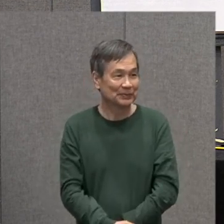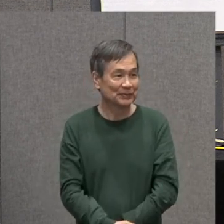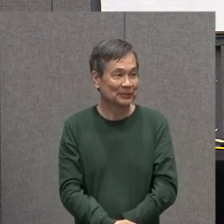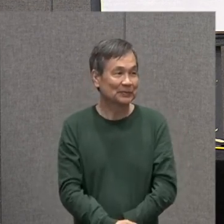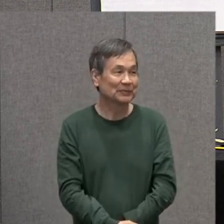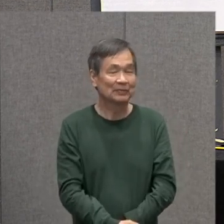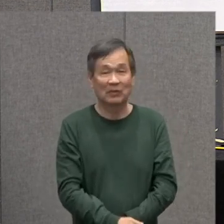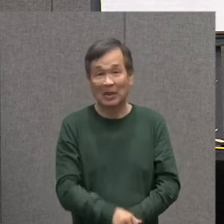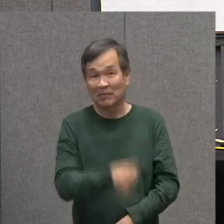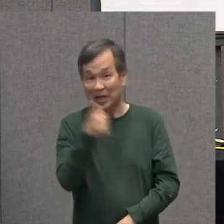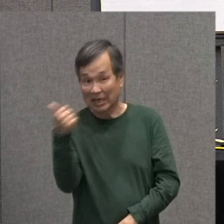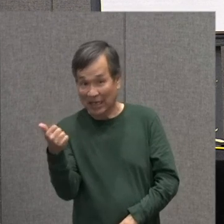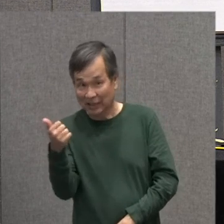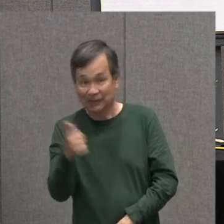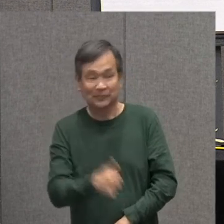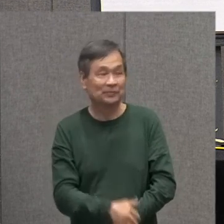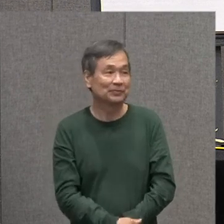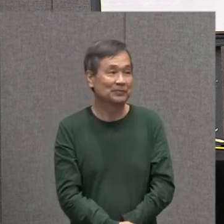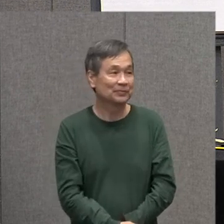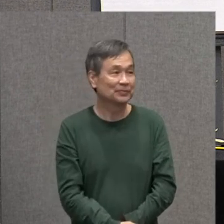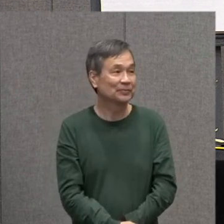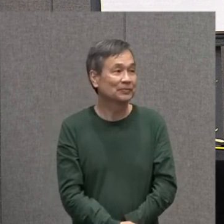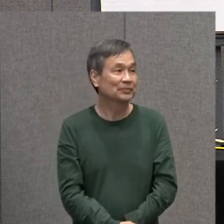There's another way to do it.